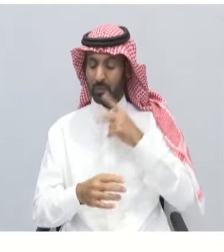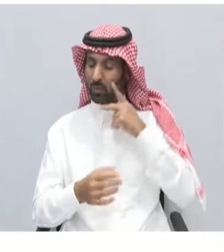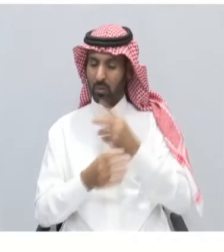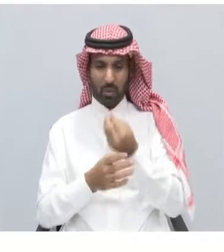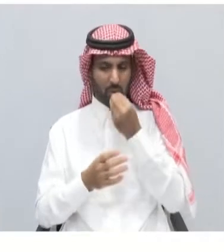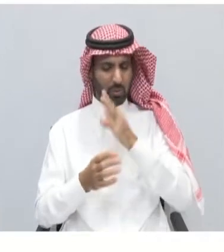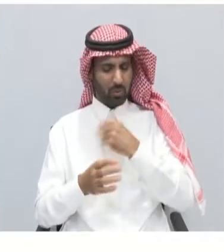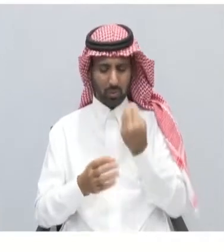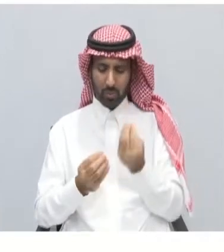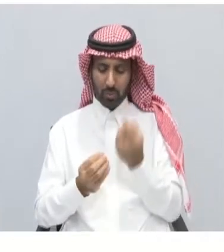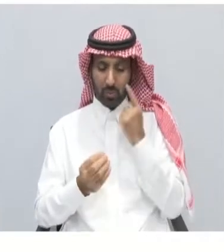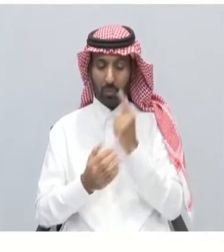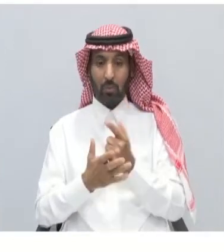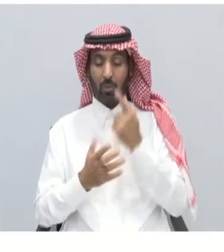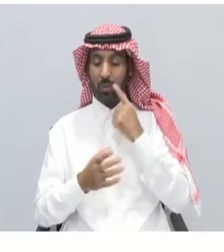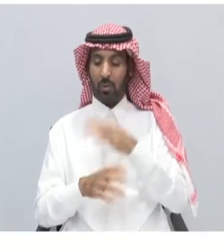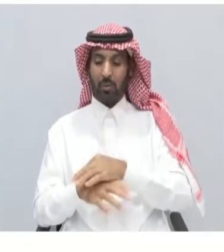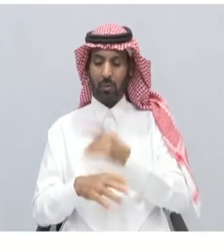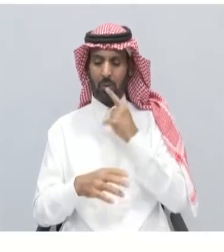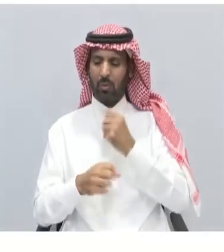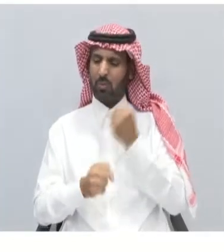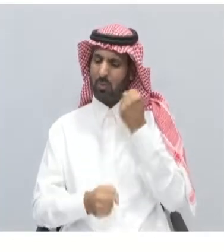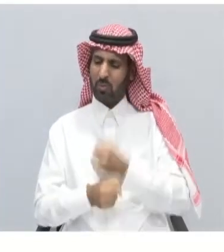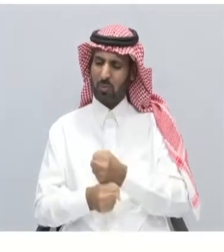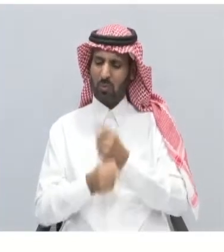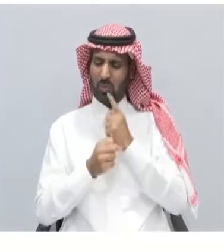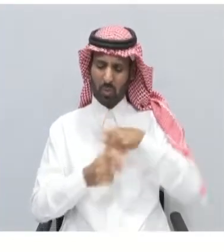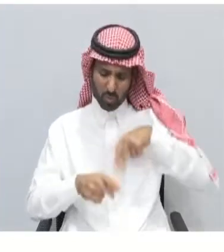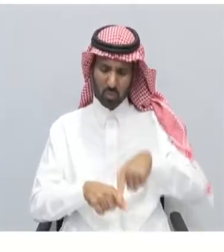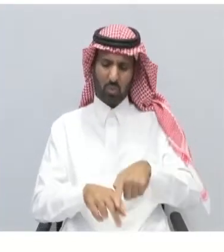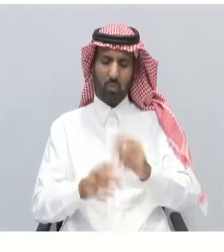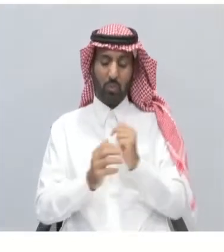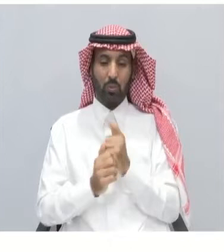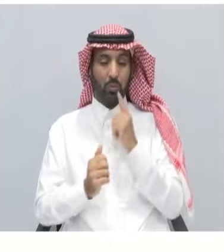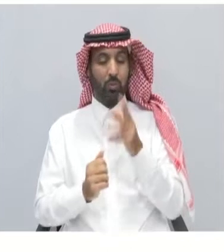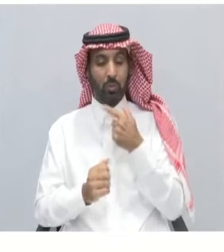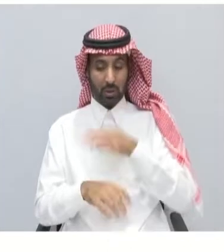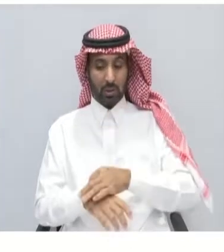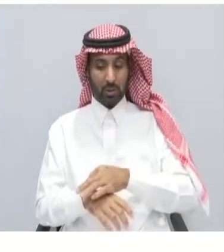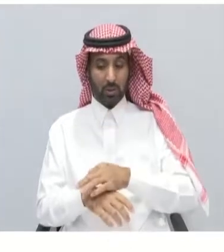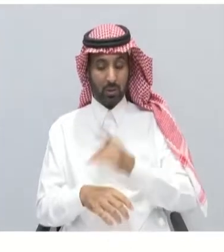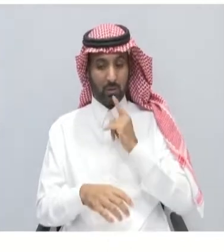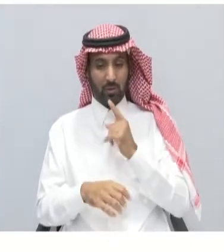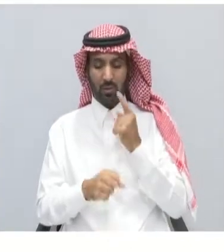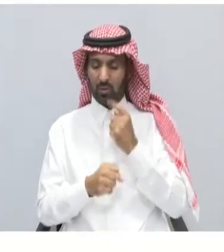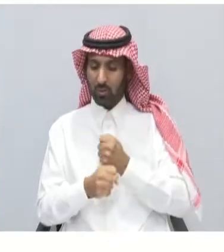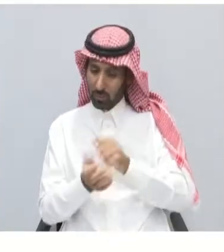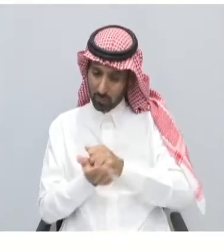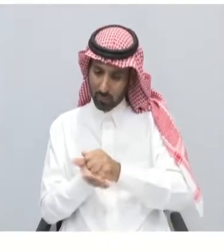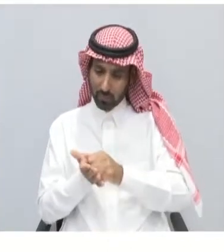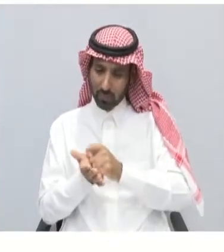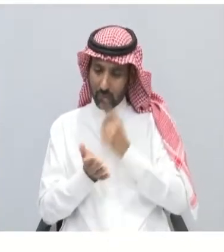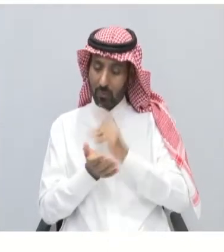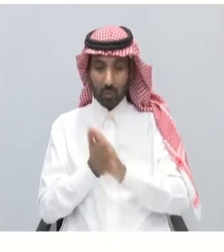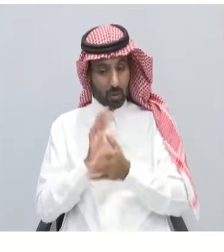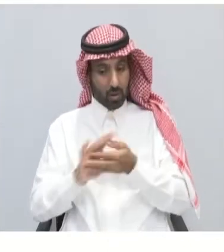diet. People who don't wait their turn. People who do the dishes